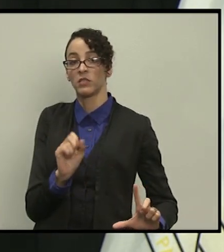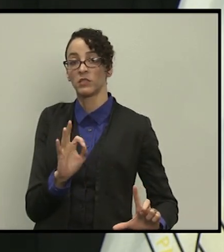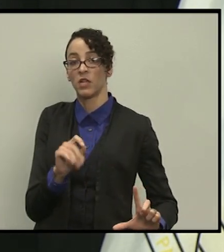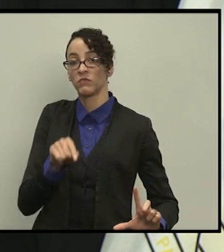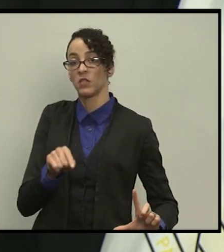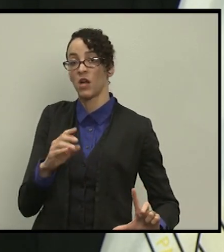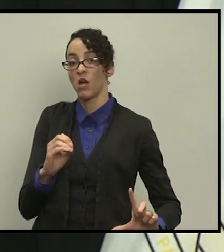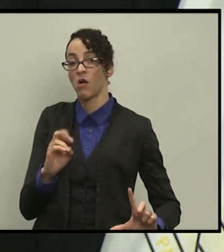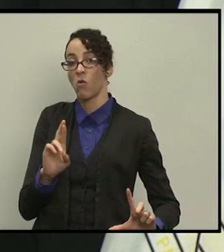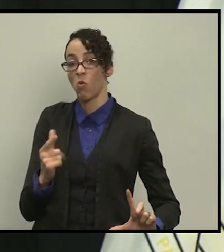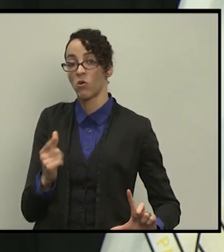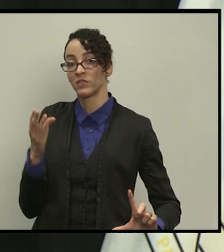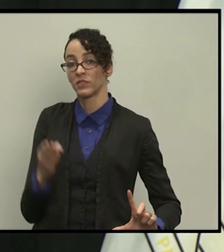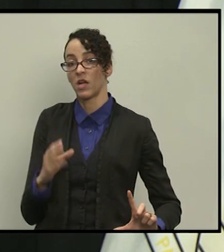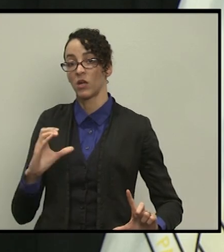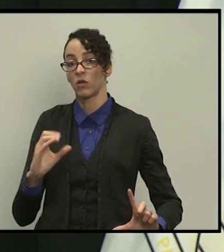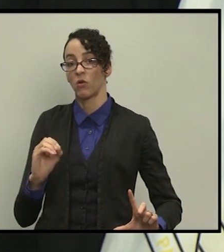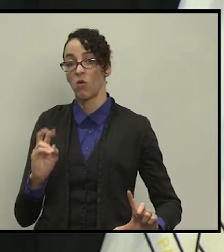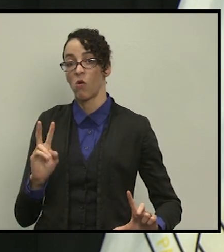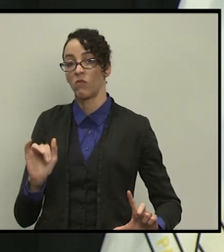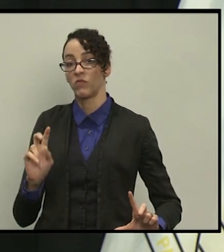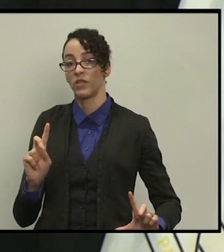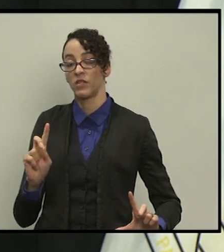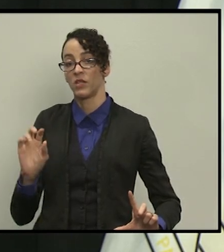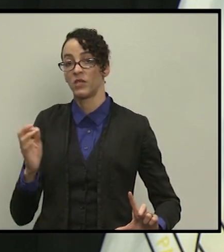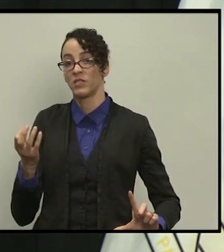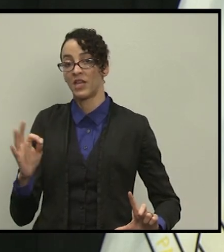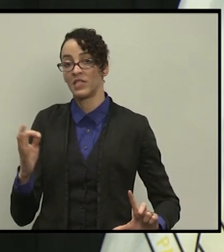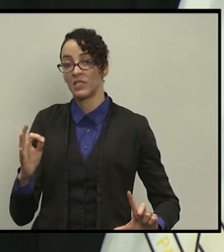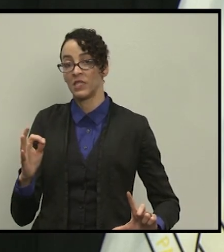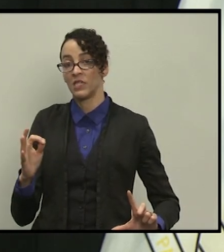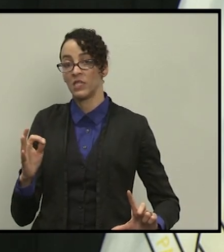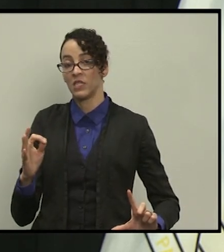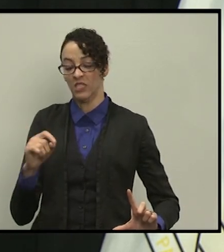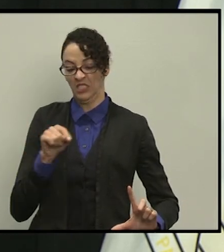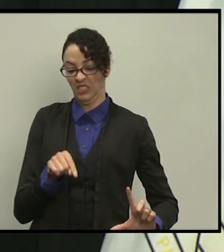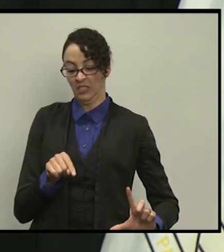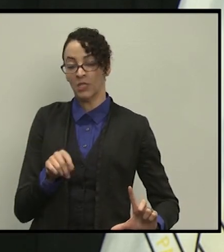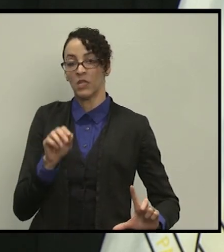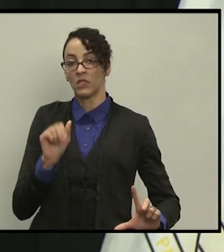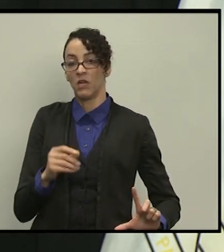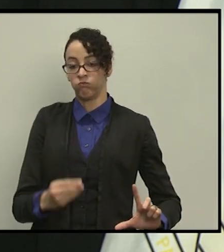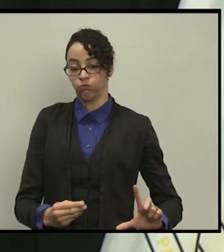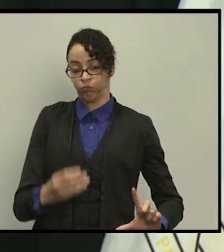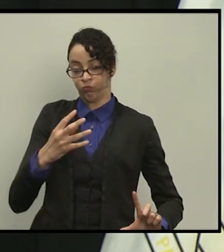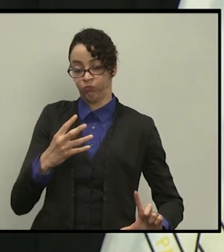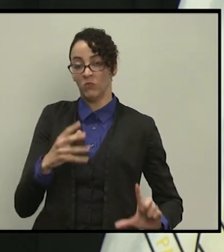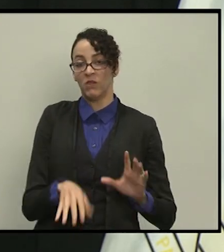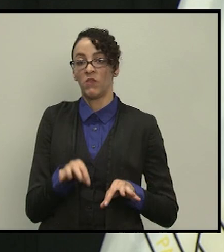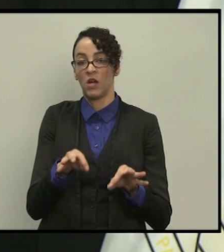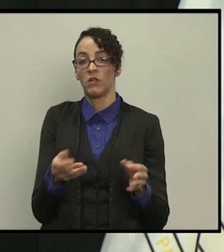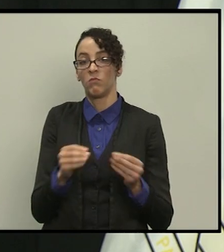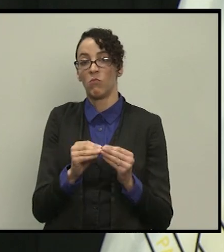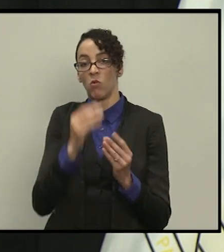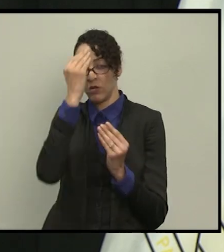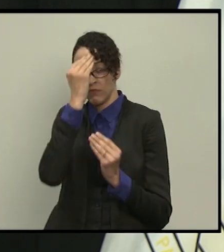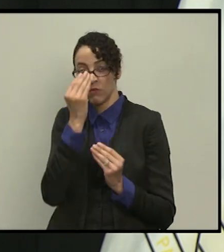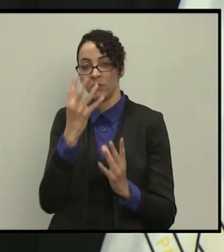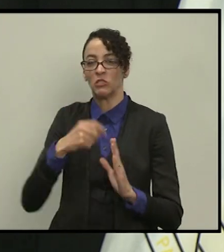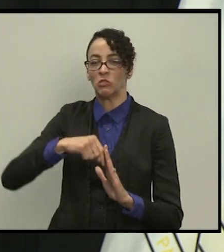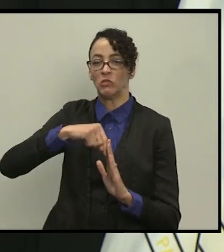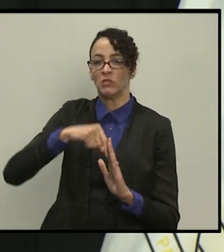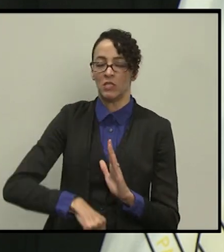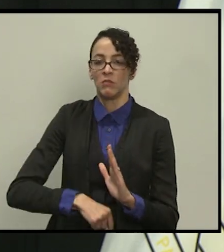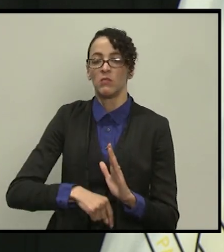datasf.org/COVID-19 is where you can find details around data to really understand who